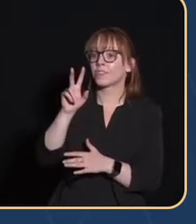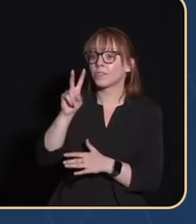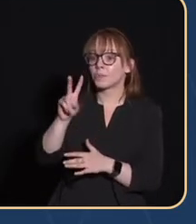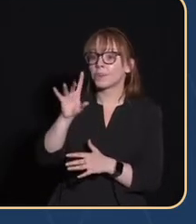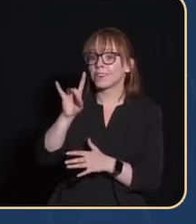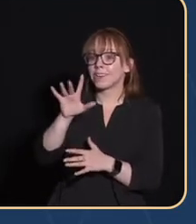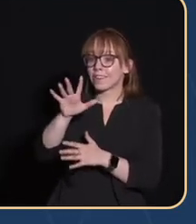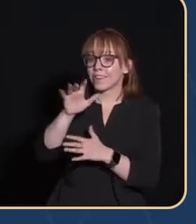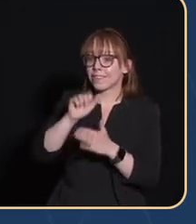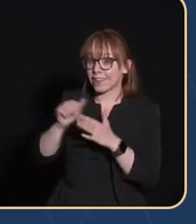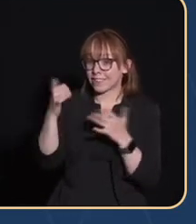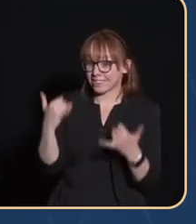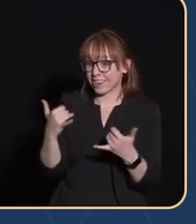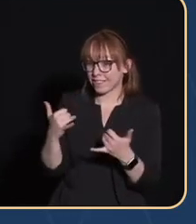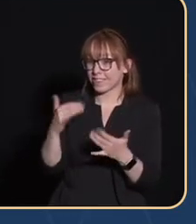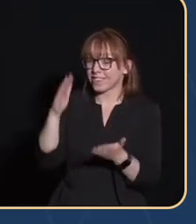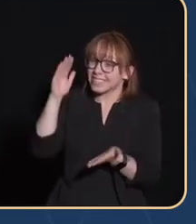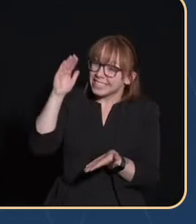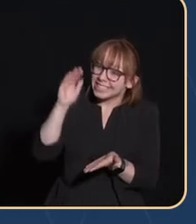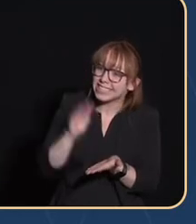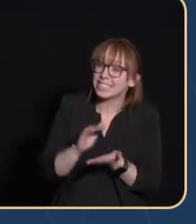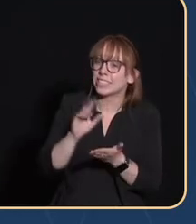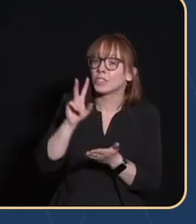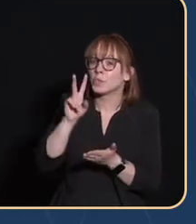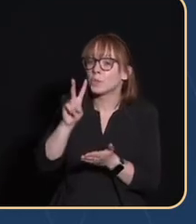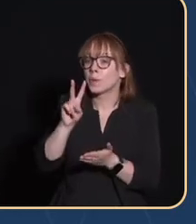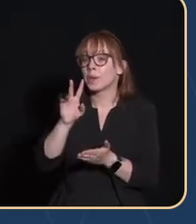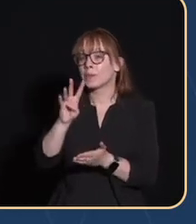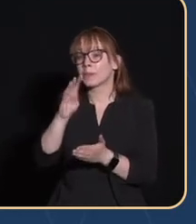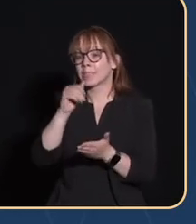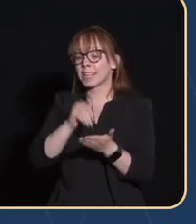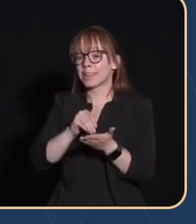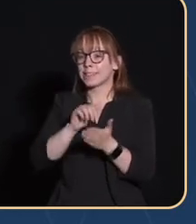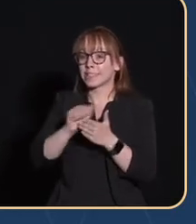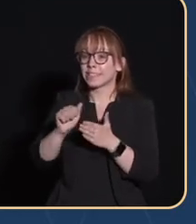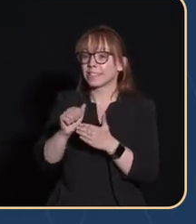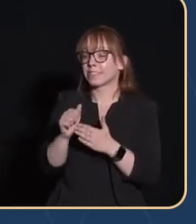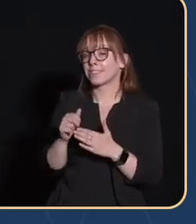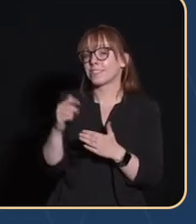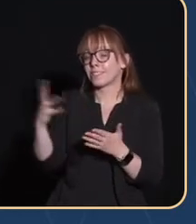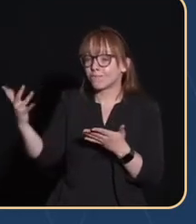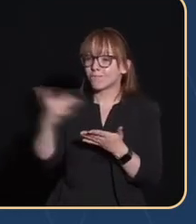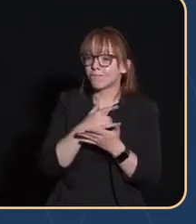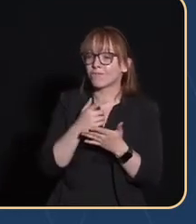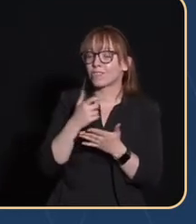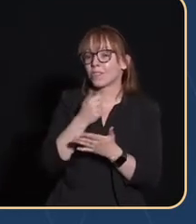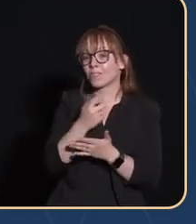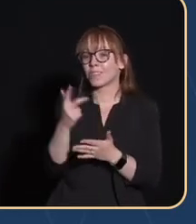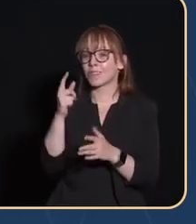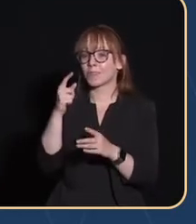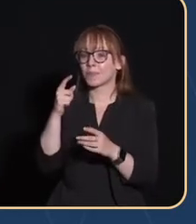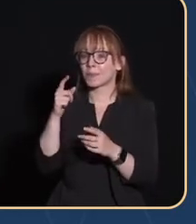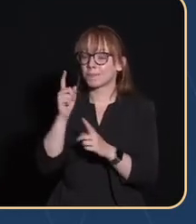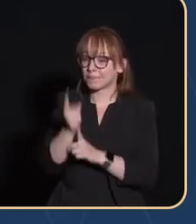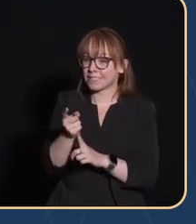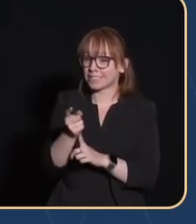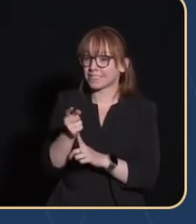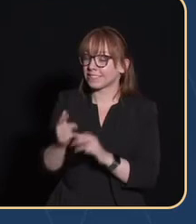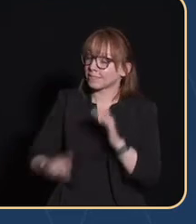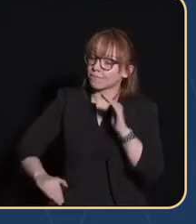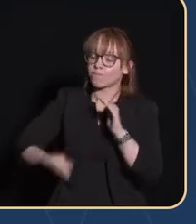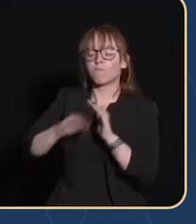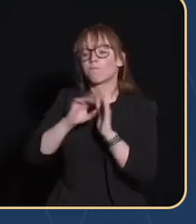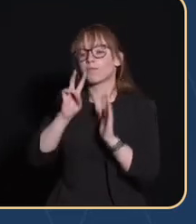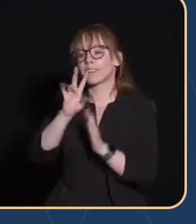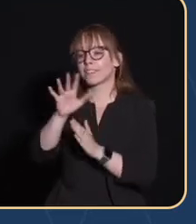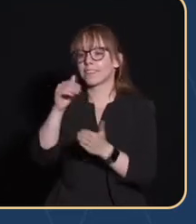$51,285 right now. So we have less than $24,000 to raise in the next few minutes to meet our goal to hit $75,000.